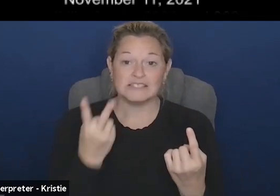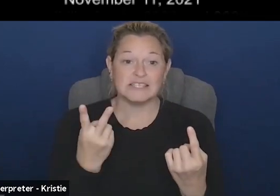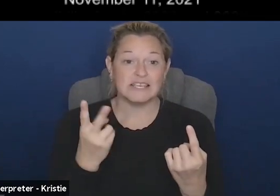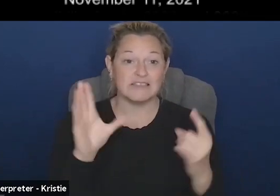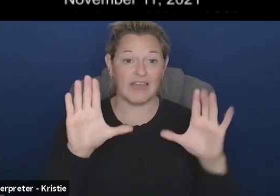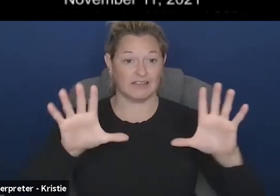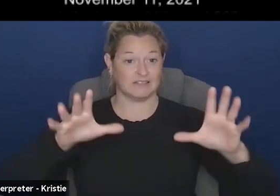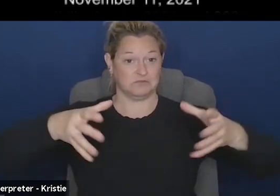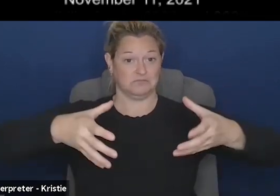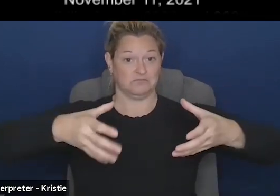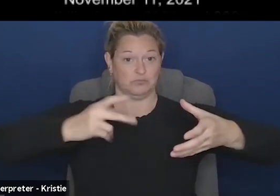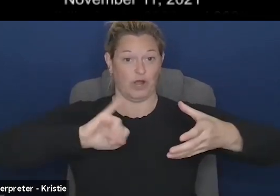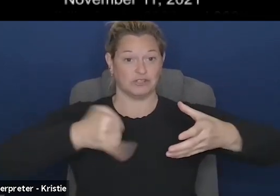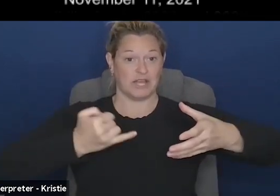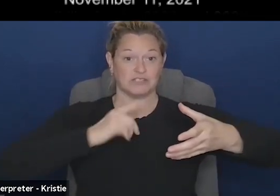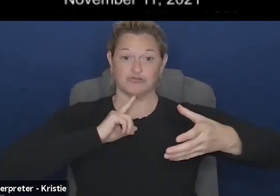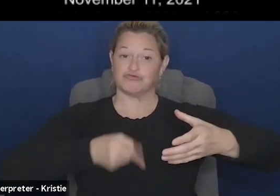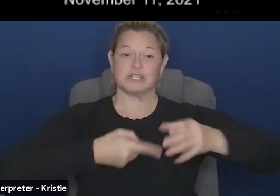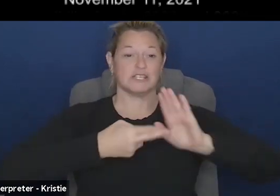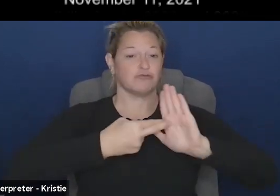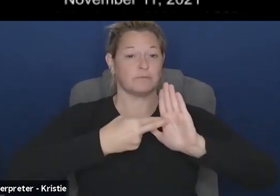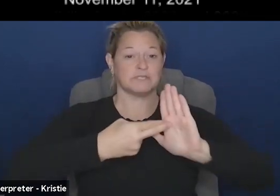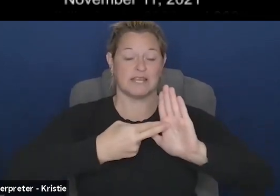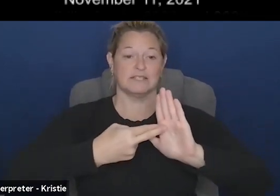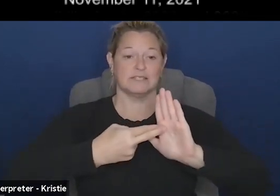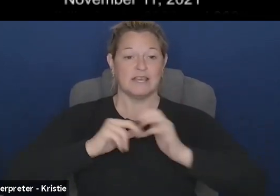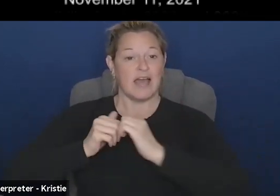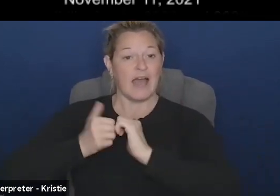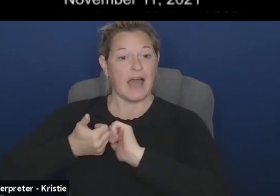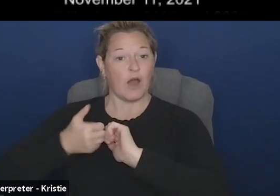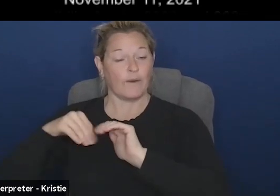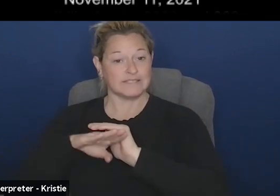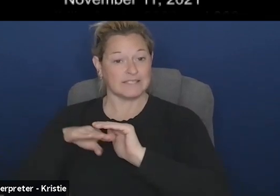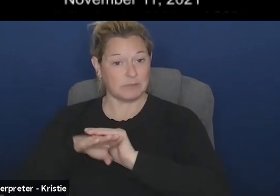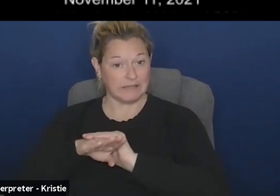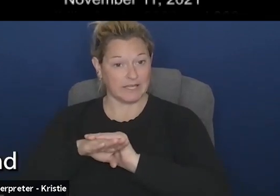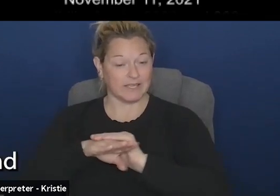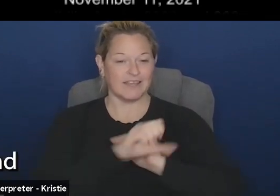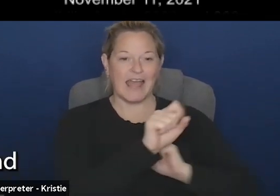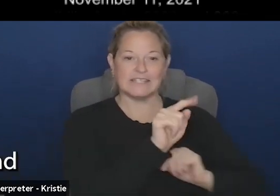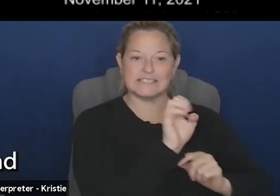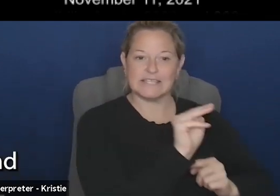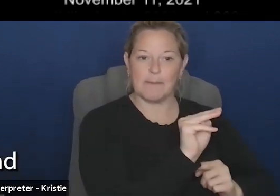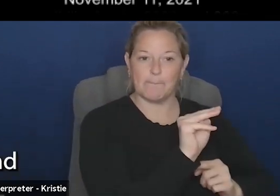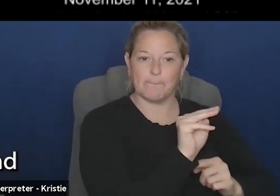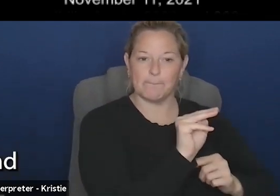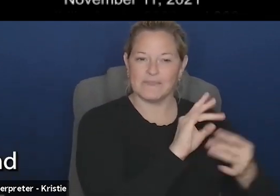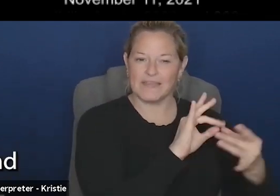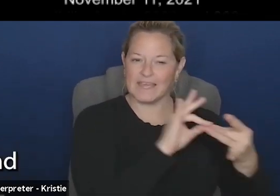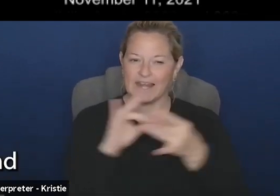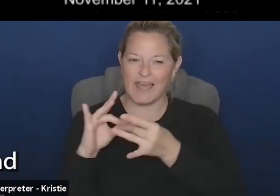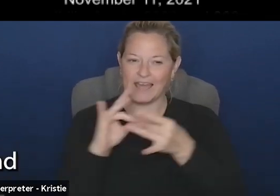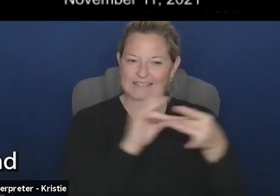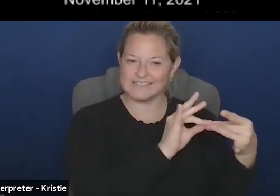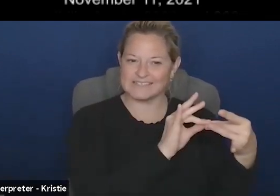holistic representation of how accessibility and STEM fit together. Because it's not just about